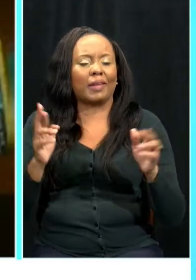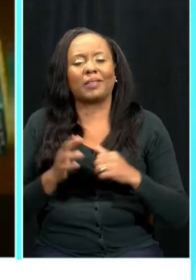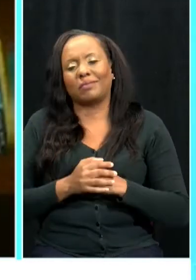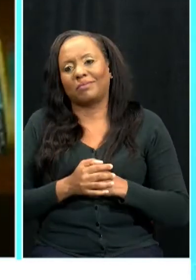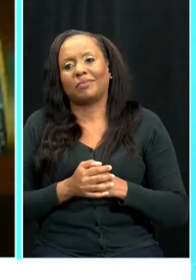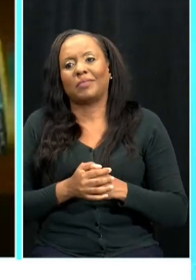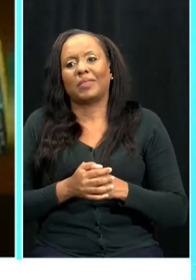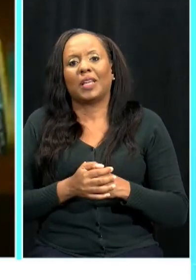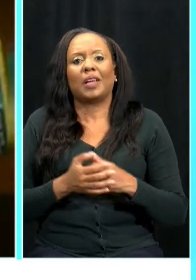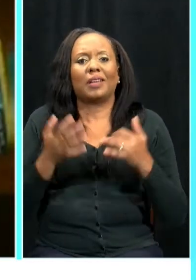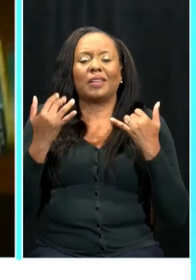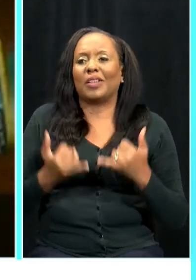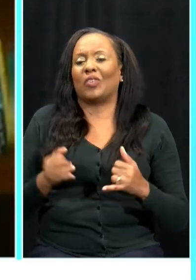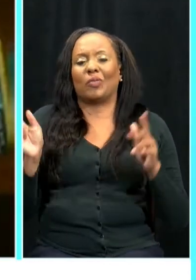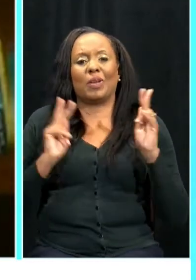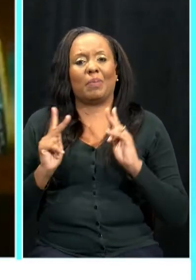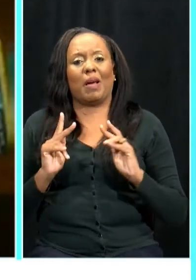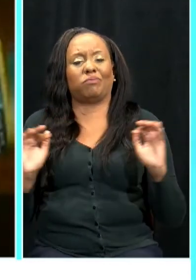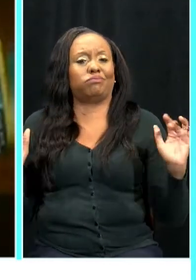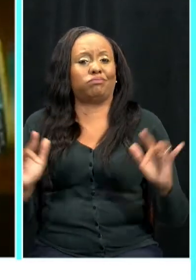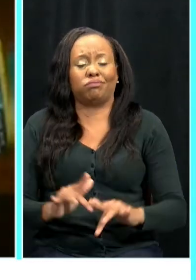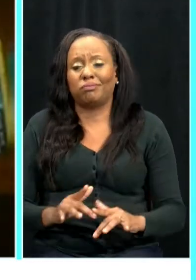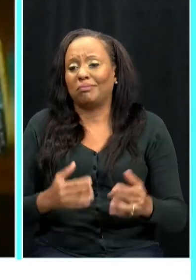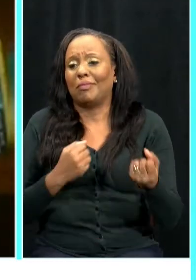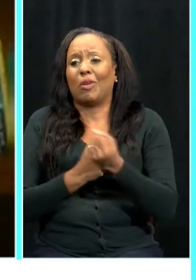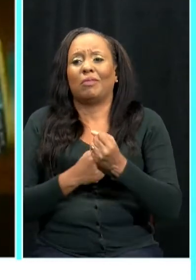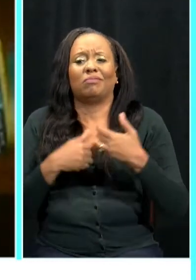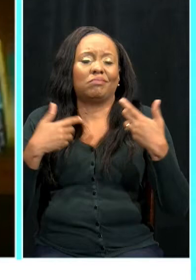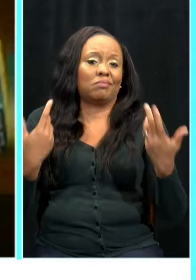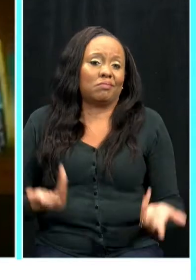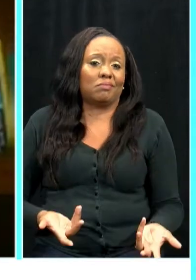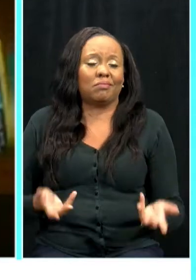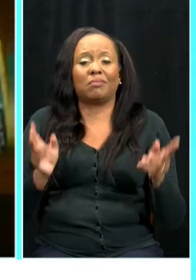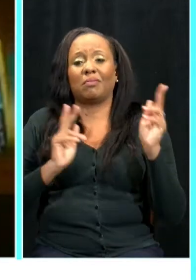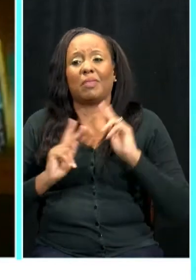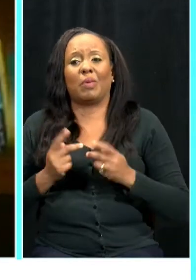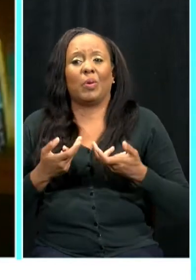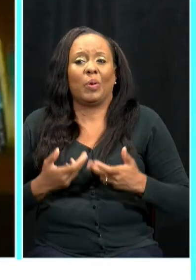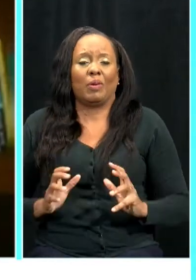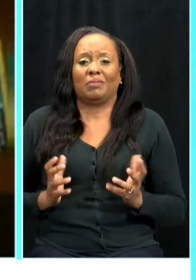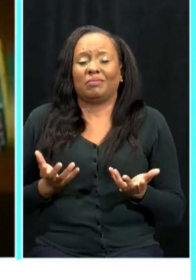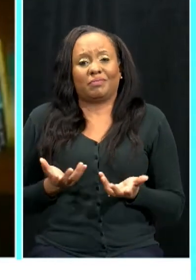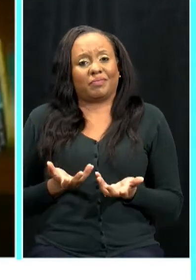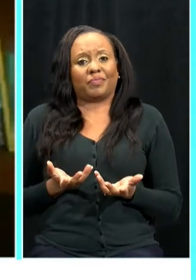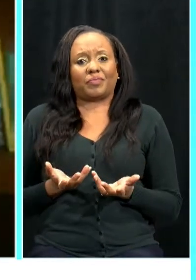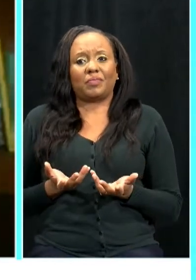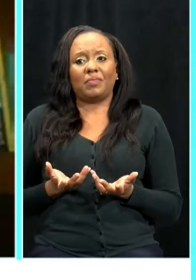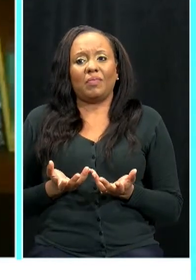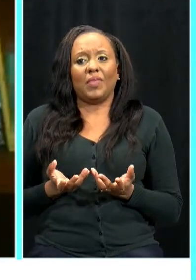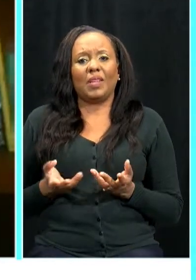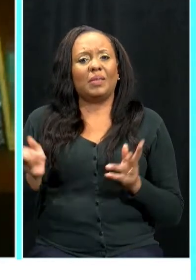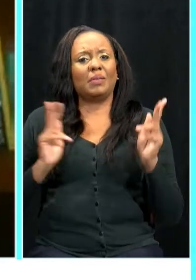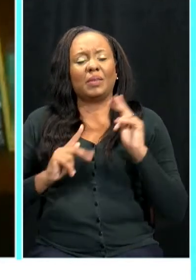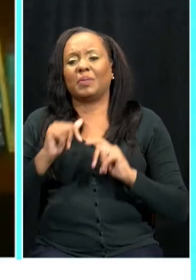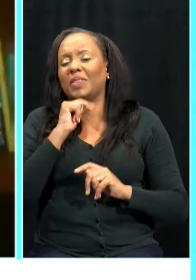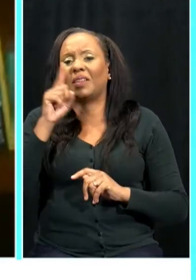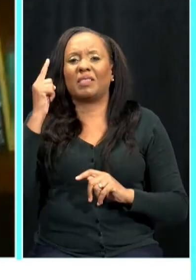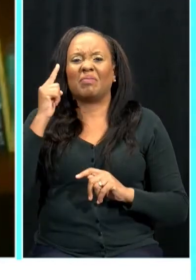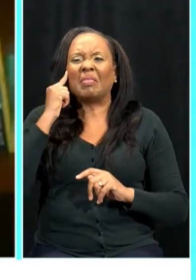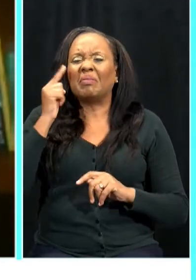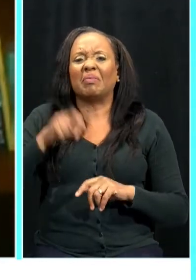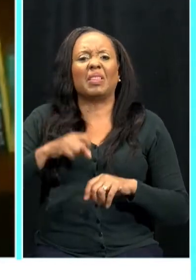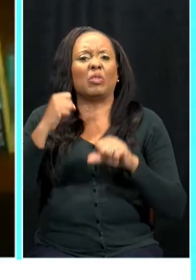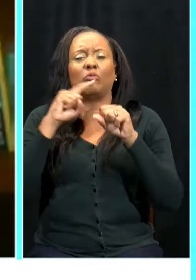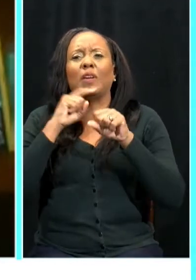defend the party is lower. So in a sense, there was nothing to come and fight hard to vote for, either